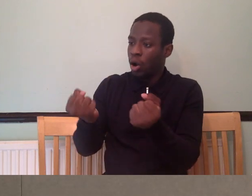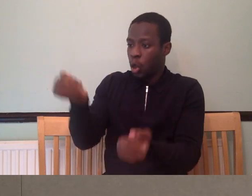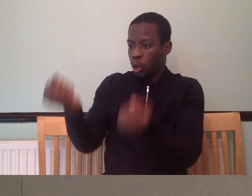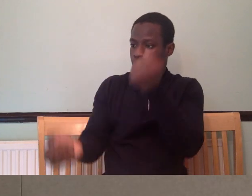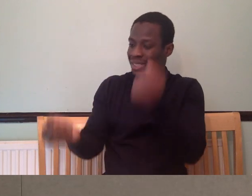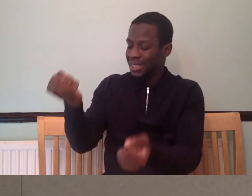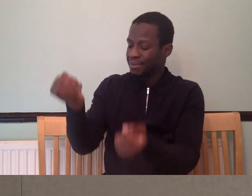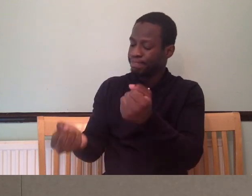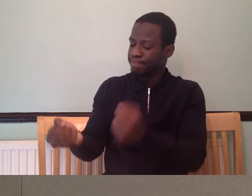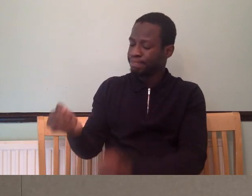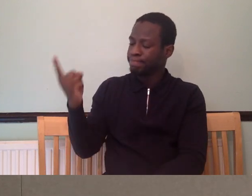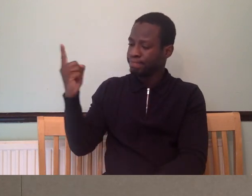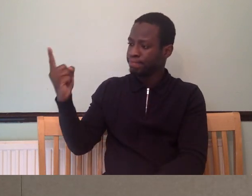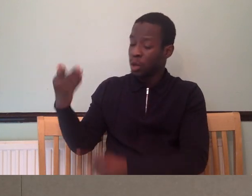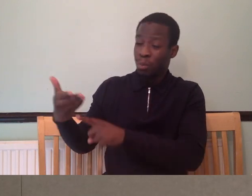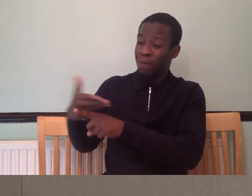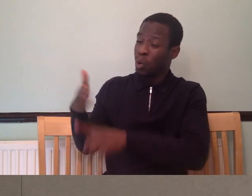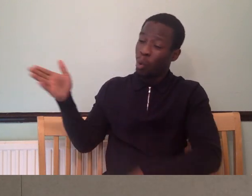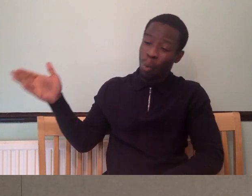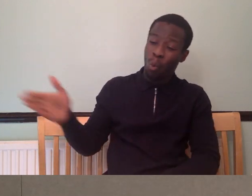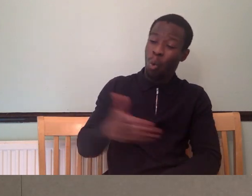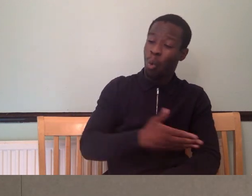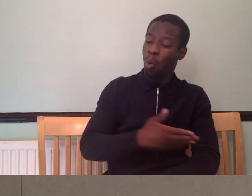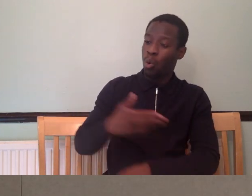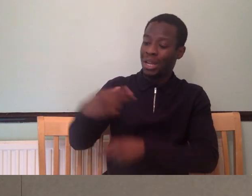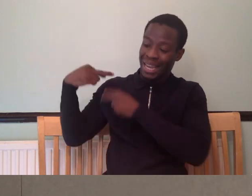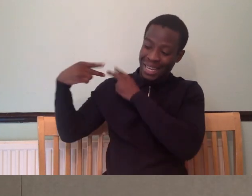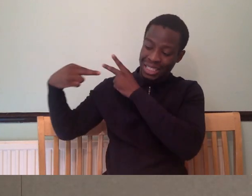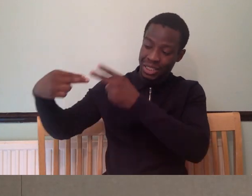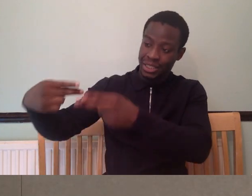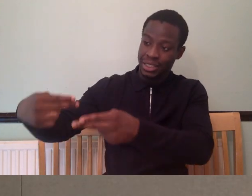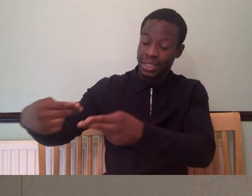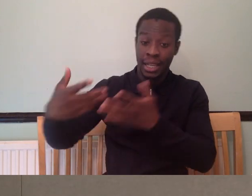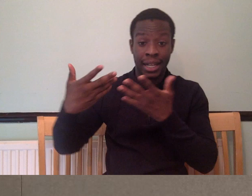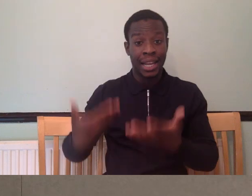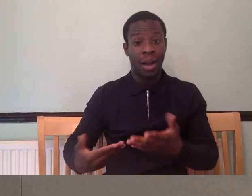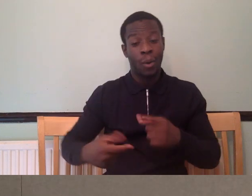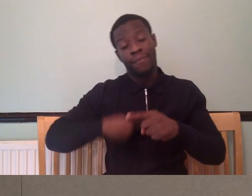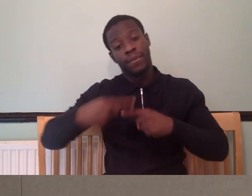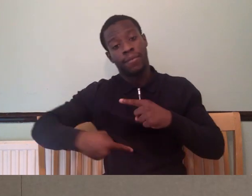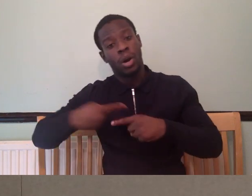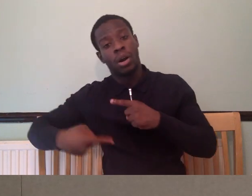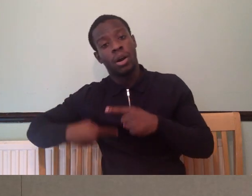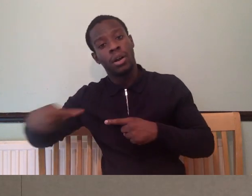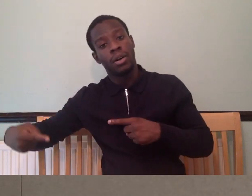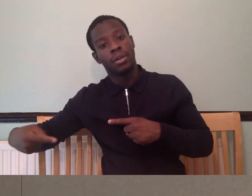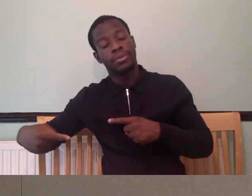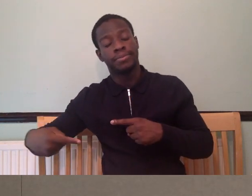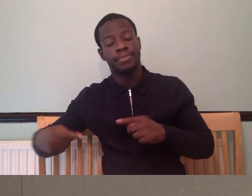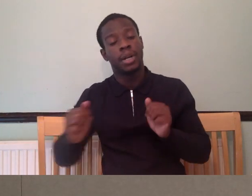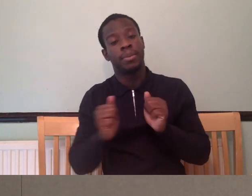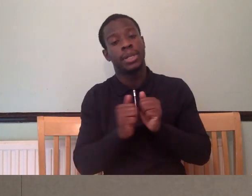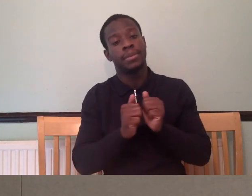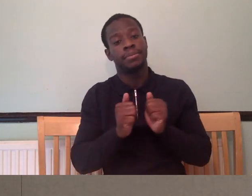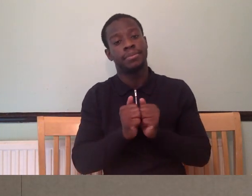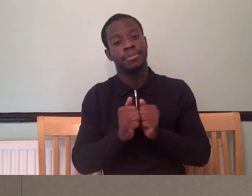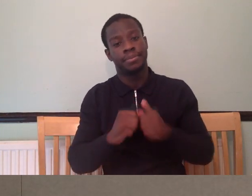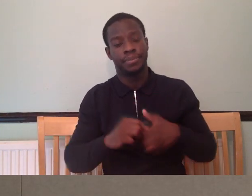Lord, before all ages, now and forevermore. Amen.